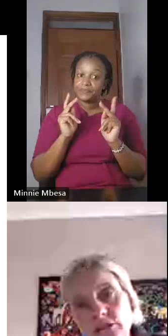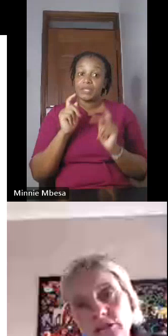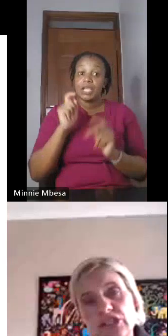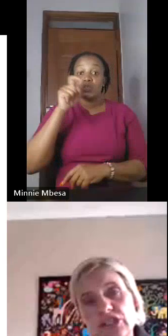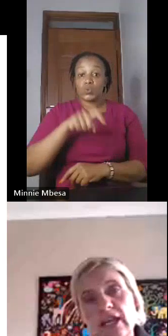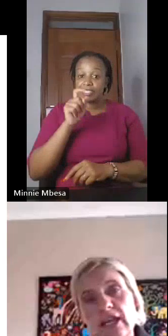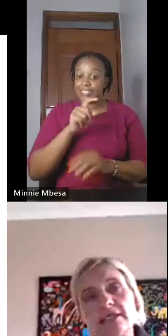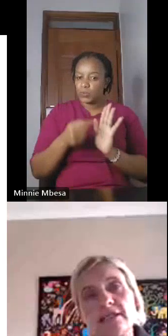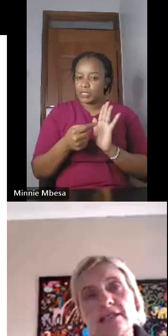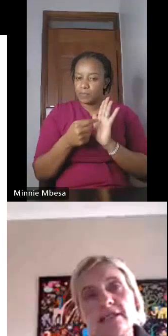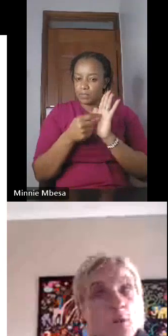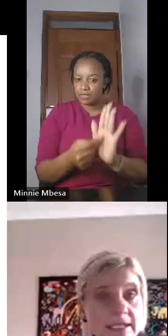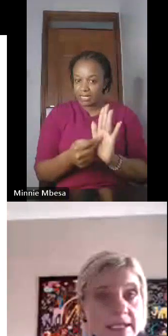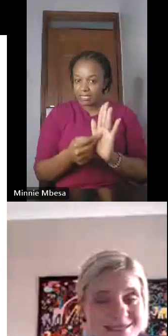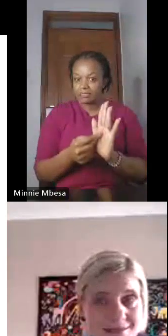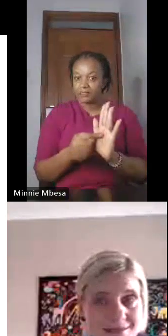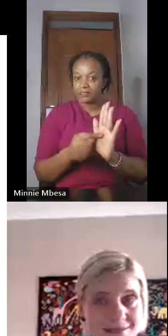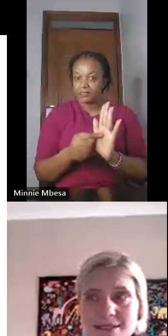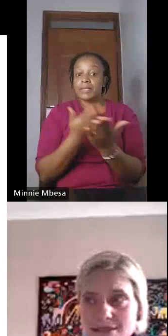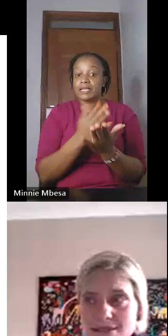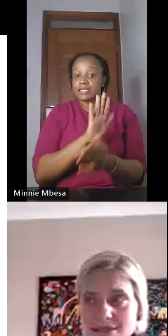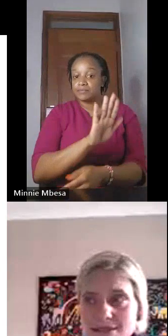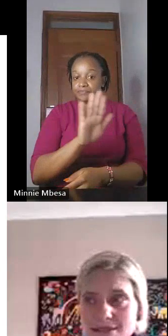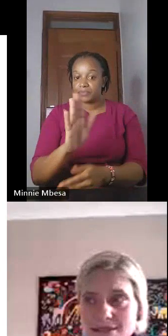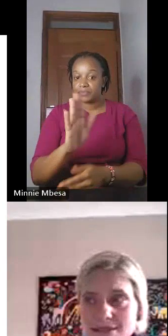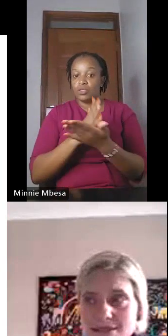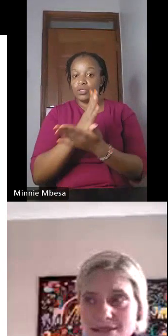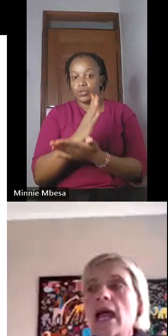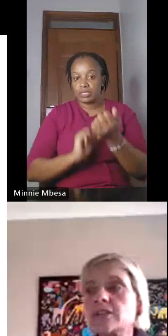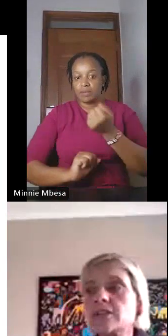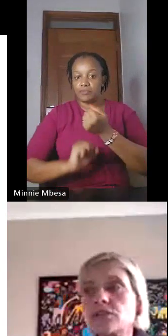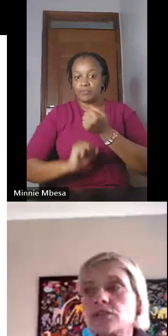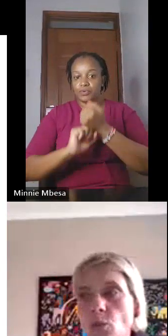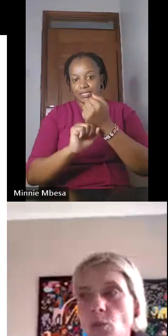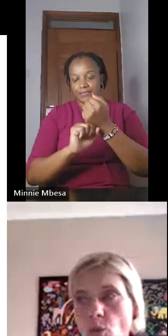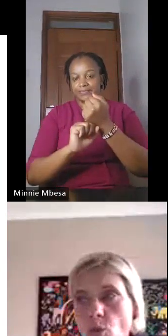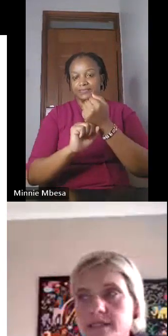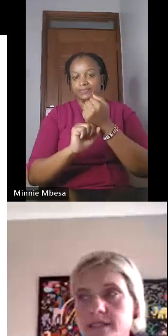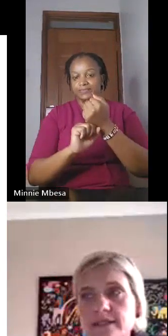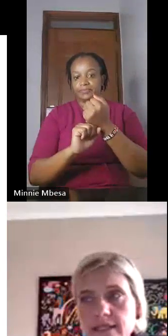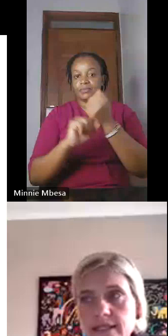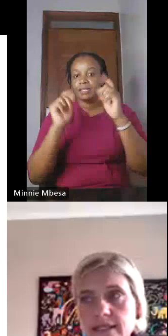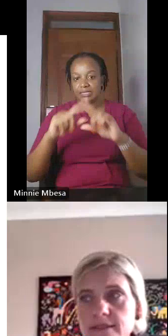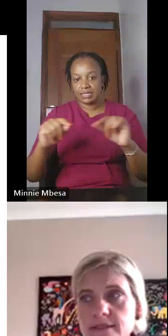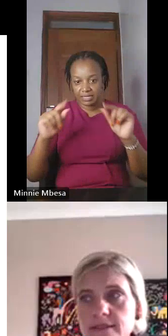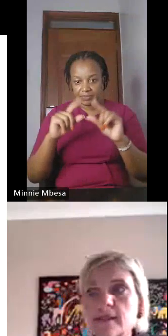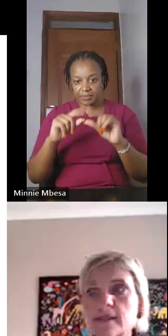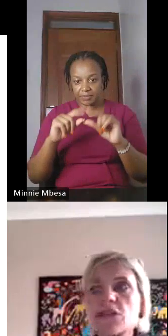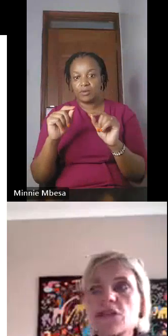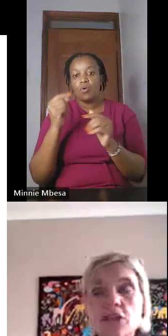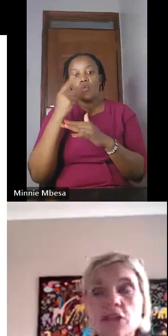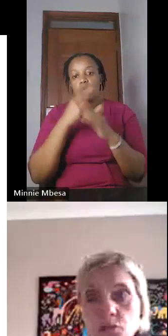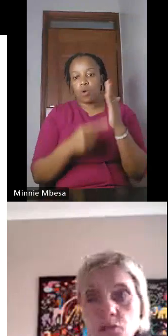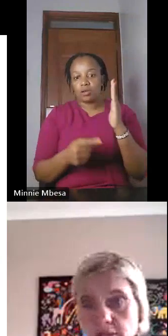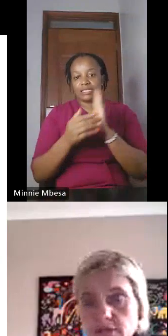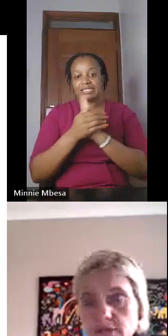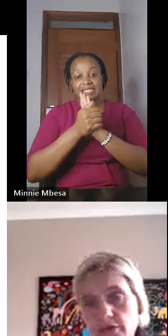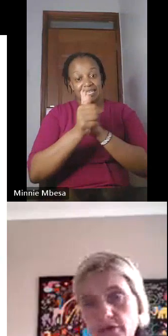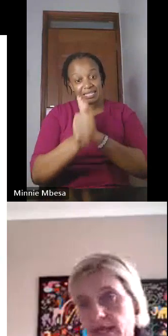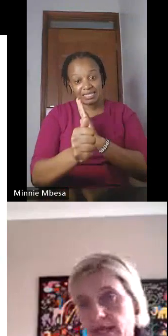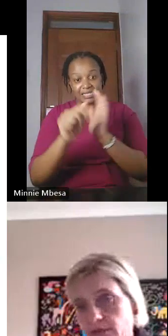in your application under the supporting statement section as to what skills and knowledge